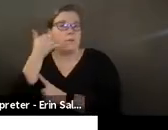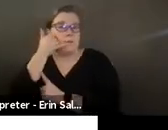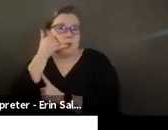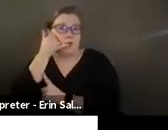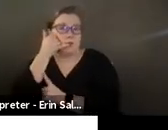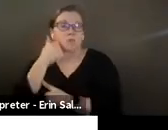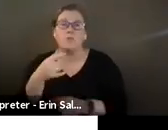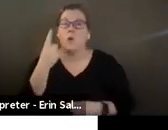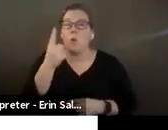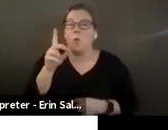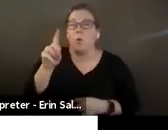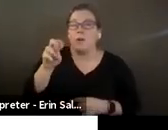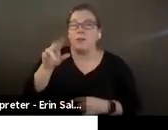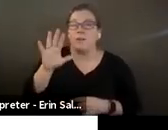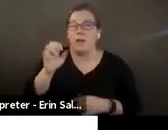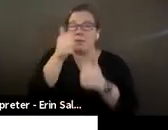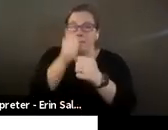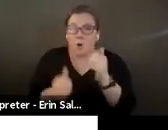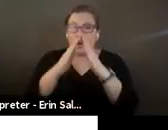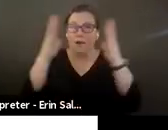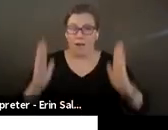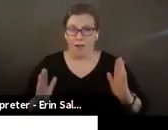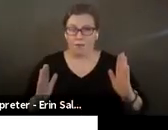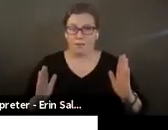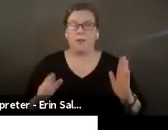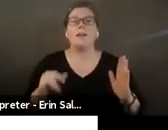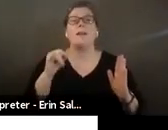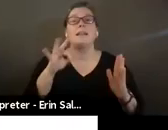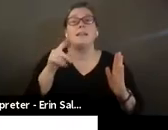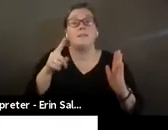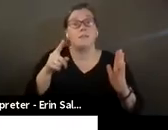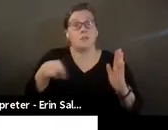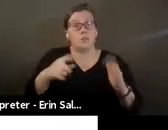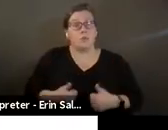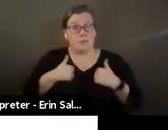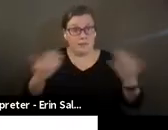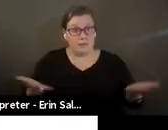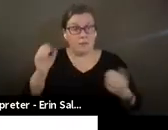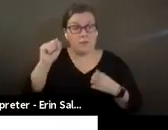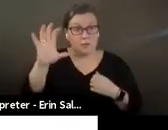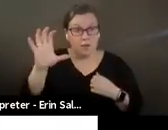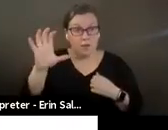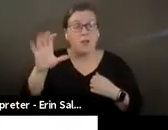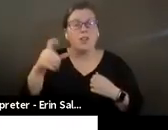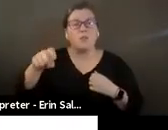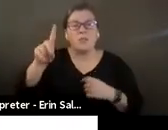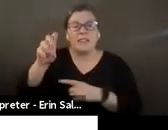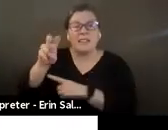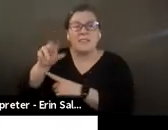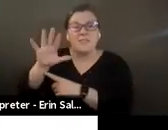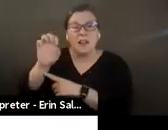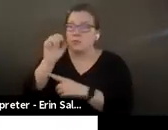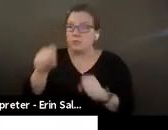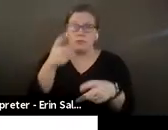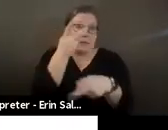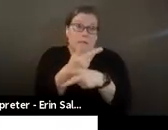per household, and then as long as the individual remains in the state of South Carolina and needs the device, they are allowed to keep